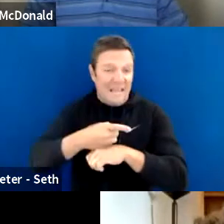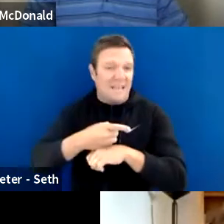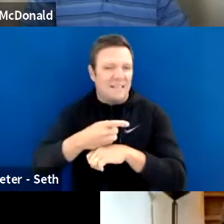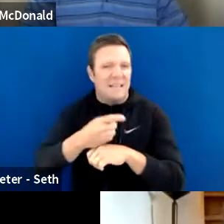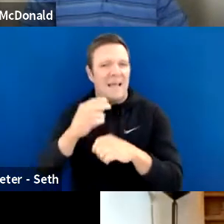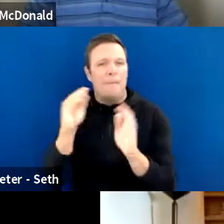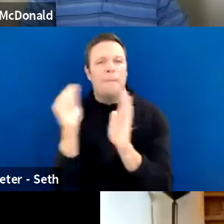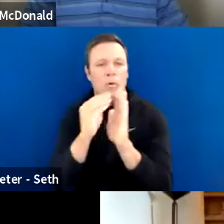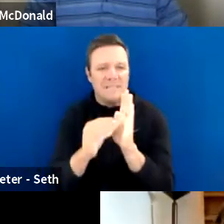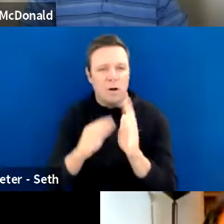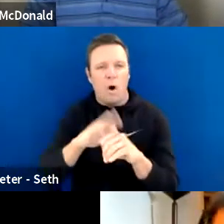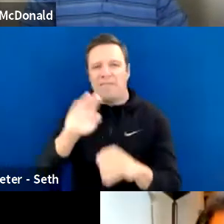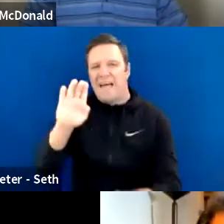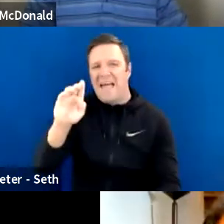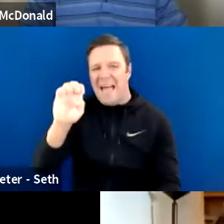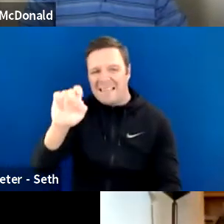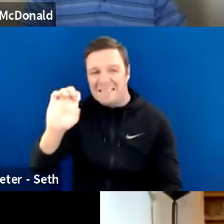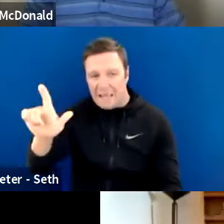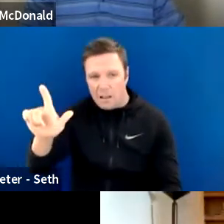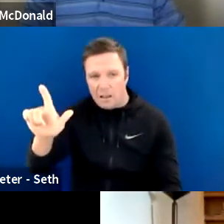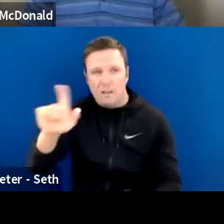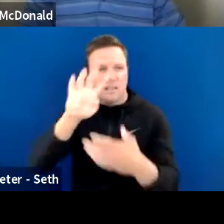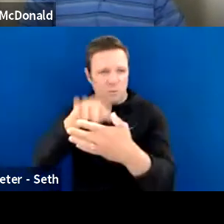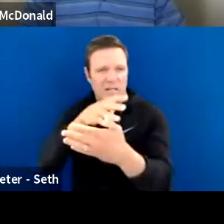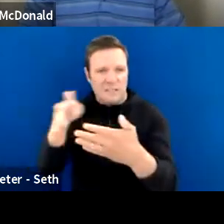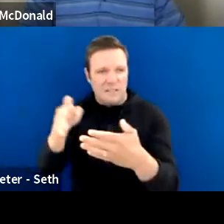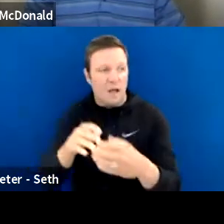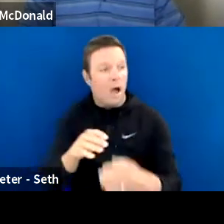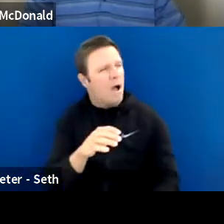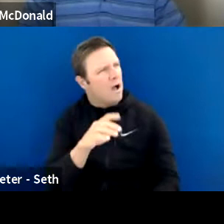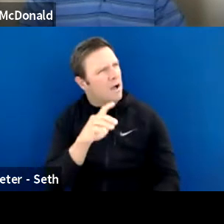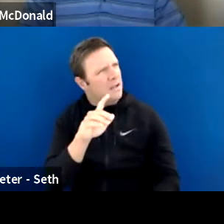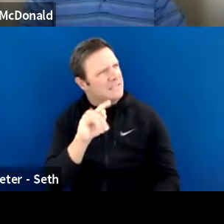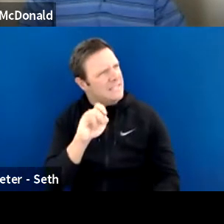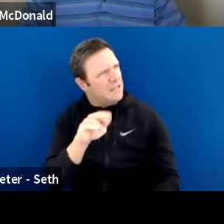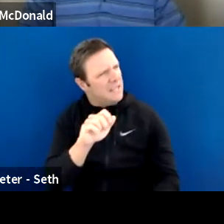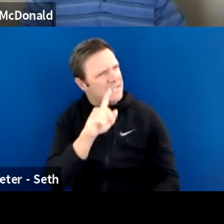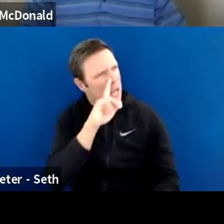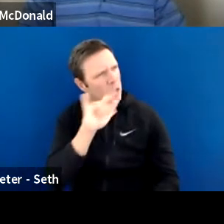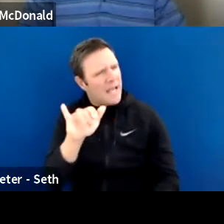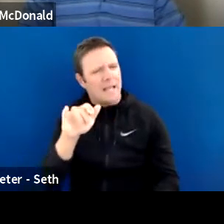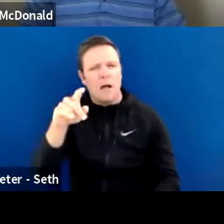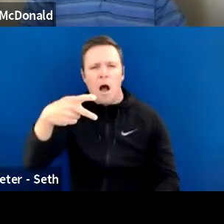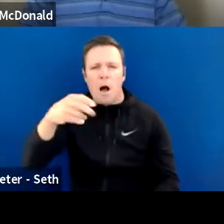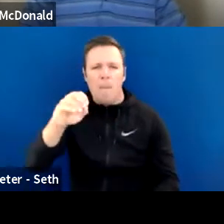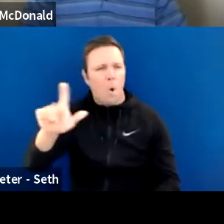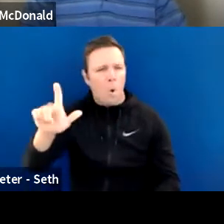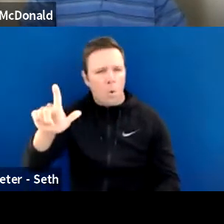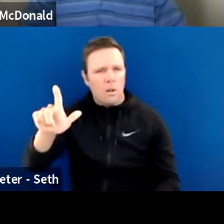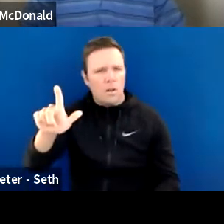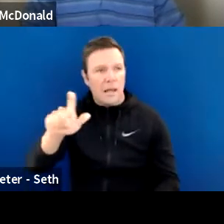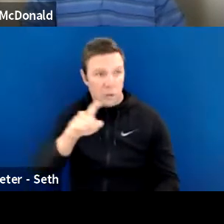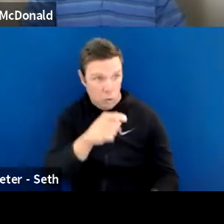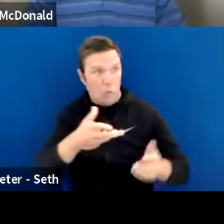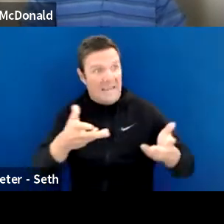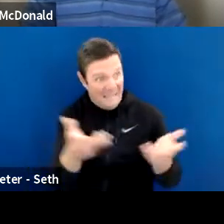Tina, are you saying that? That's a really good suggestion. Are you saying that would be like a poll? you know that you would launch a poll, you're here, yes or